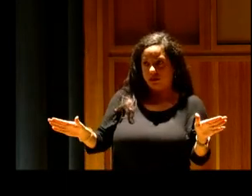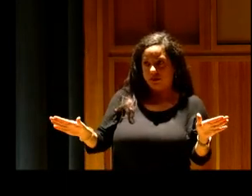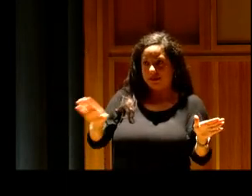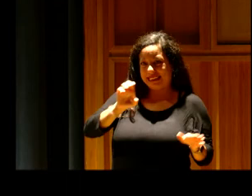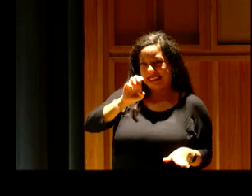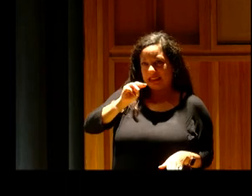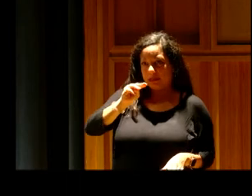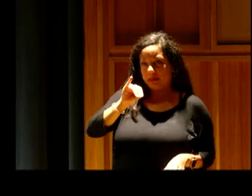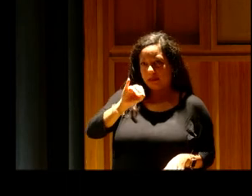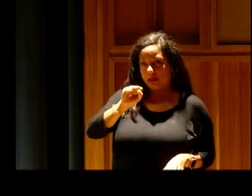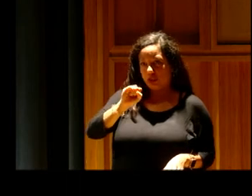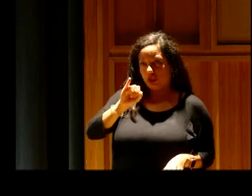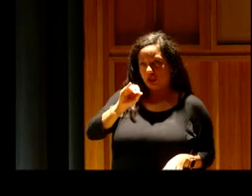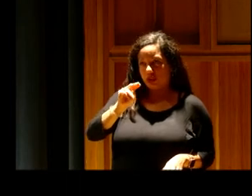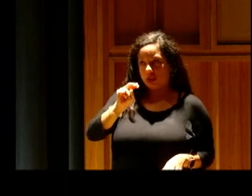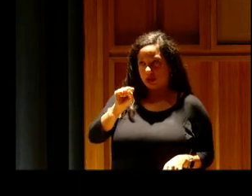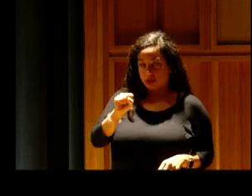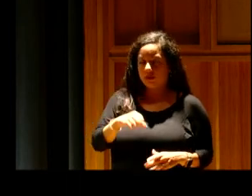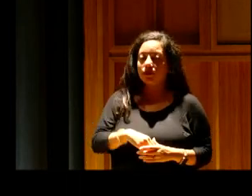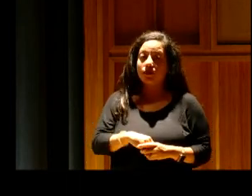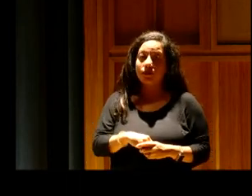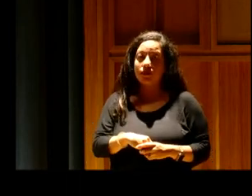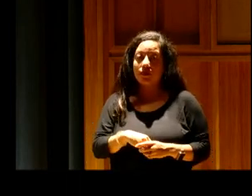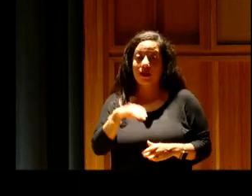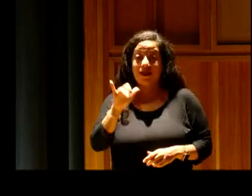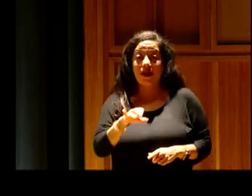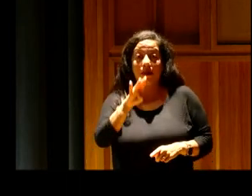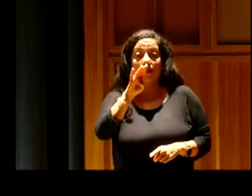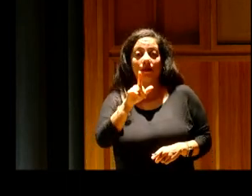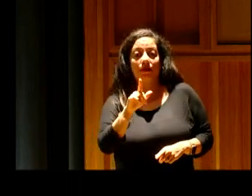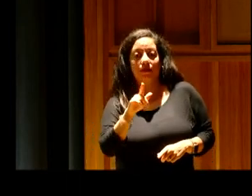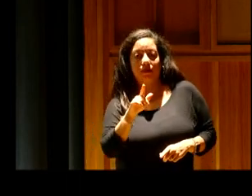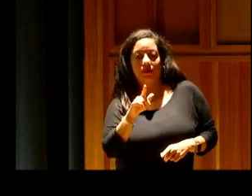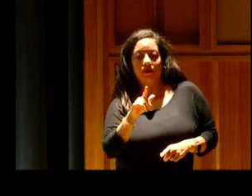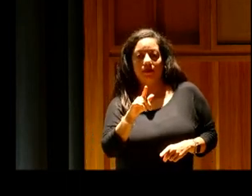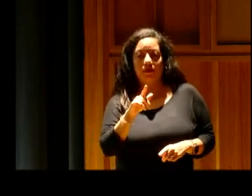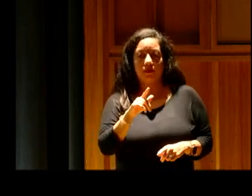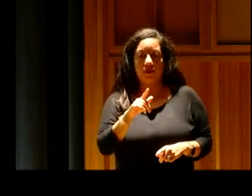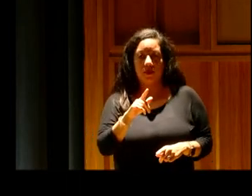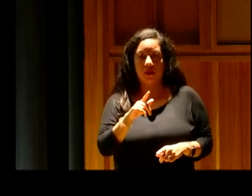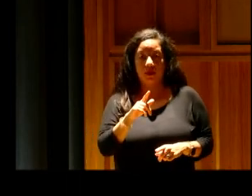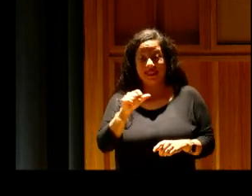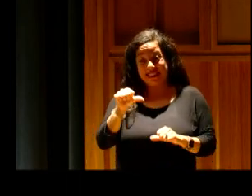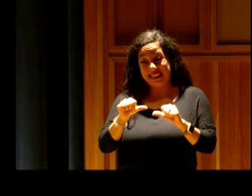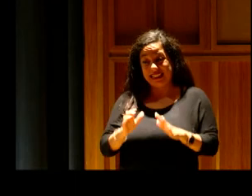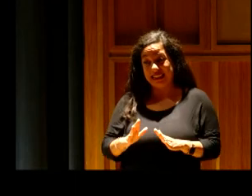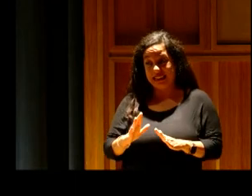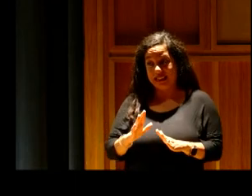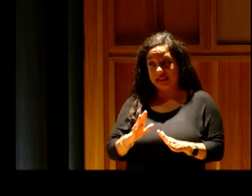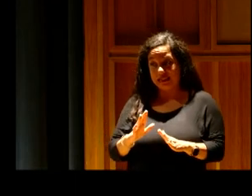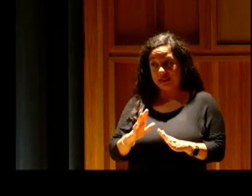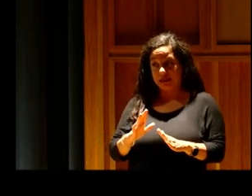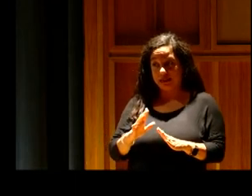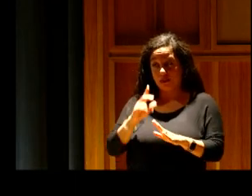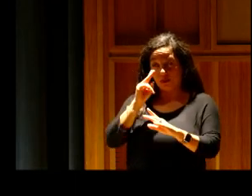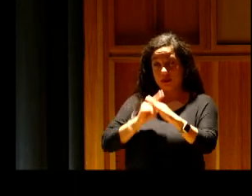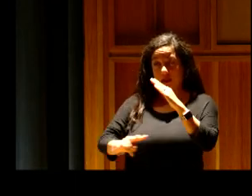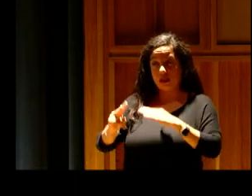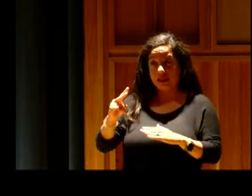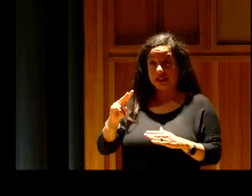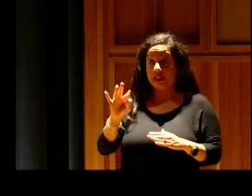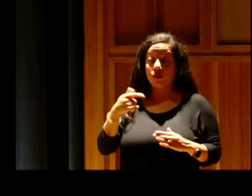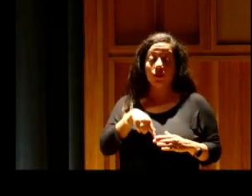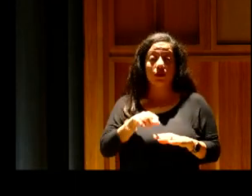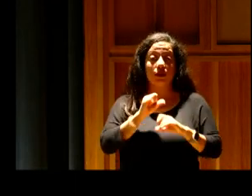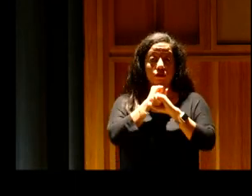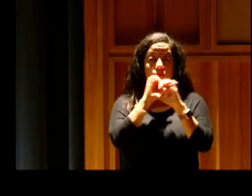emissions to date. That baseline is where the scientists predict we will get if we do nothing, if